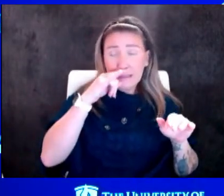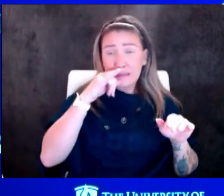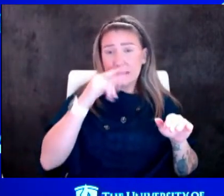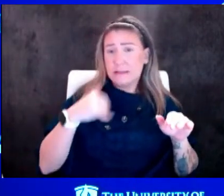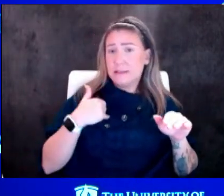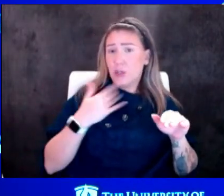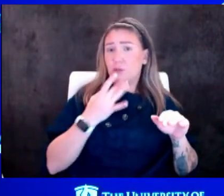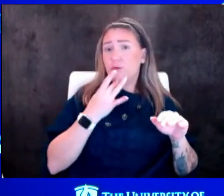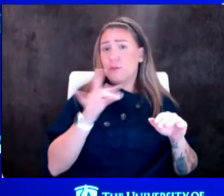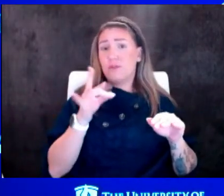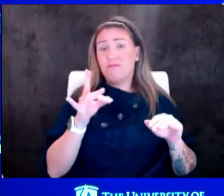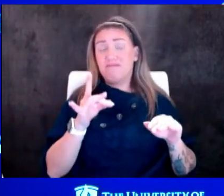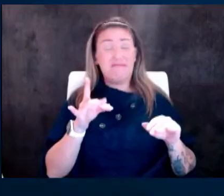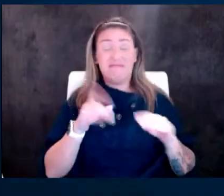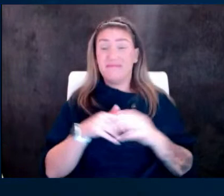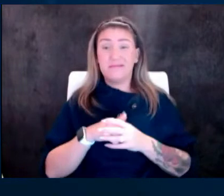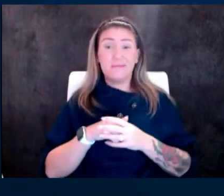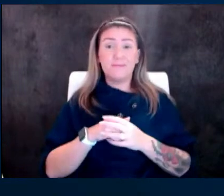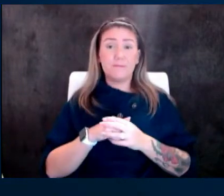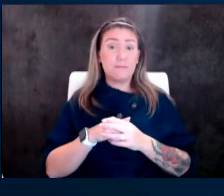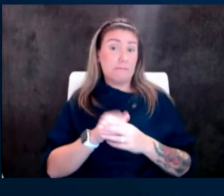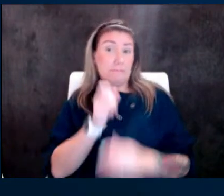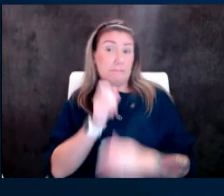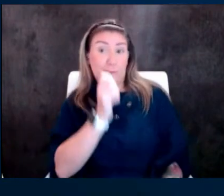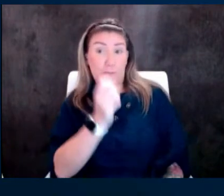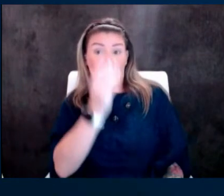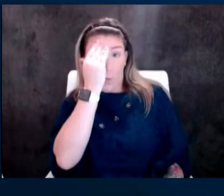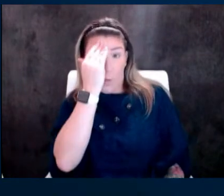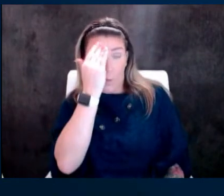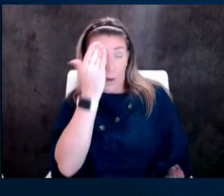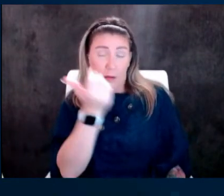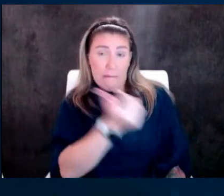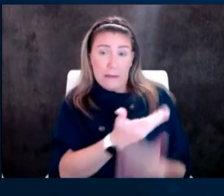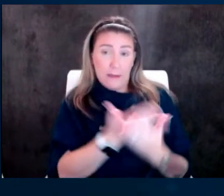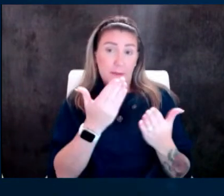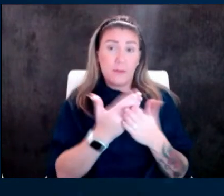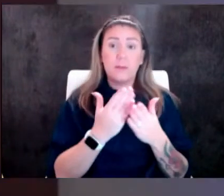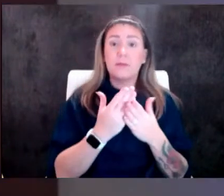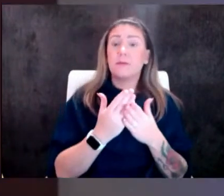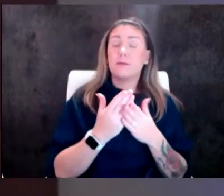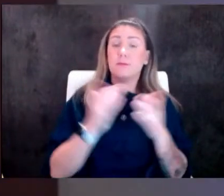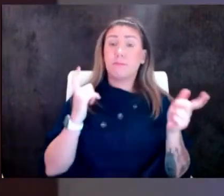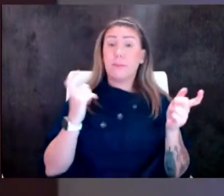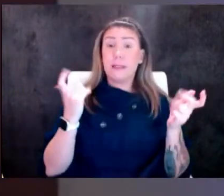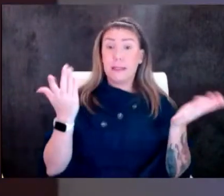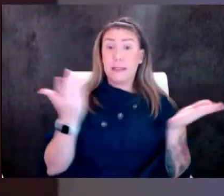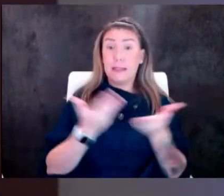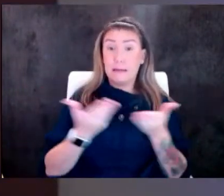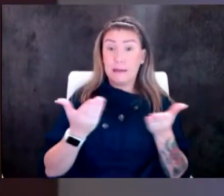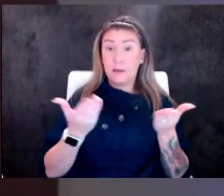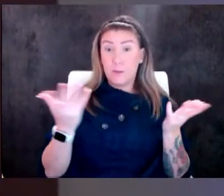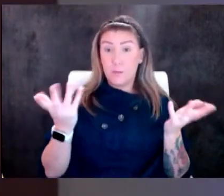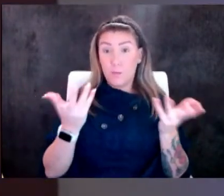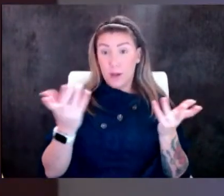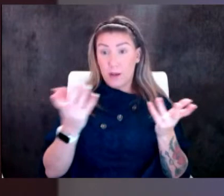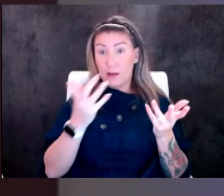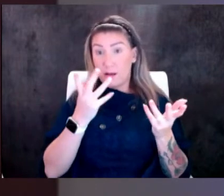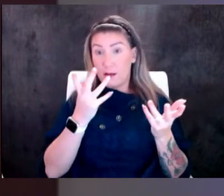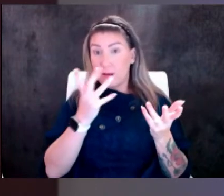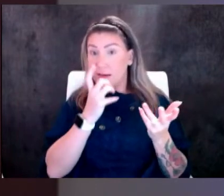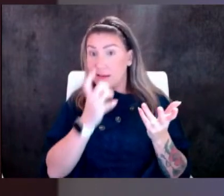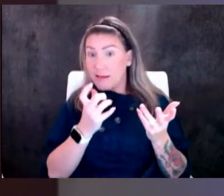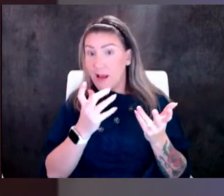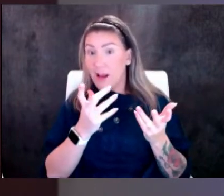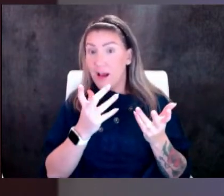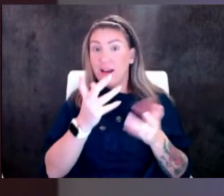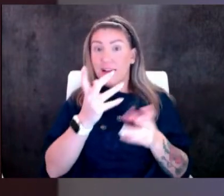And I don't know. No, I'm not aware of that. And again, I think our biggest push is not to get a third dose into the 12 to 17-year-olds,